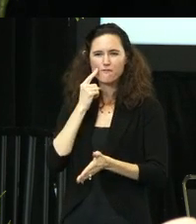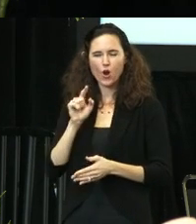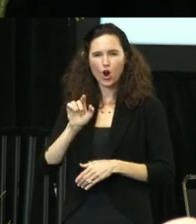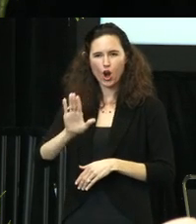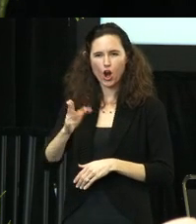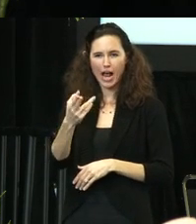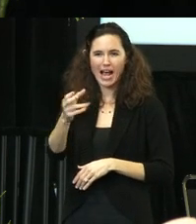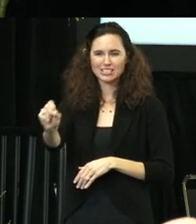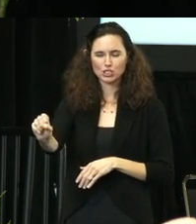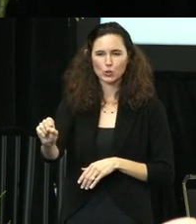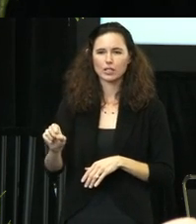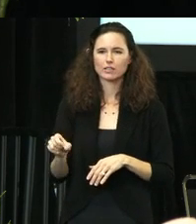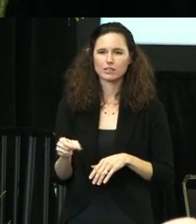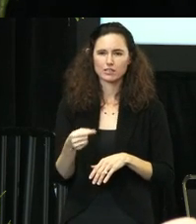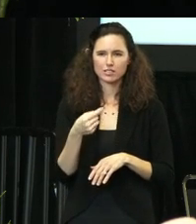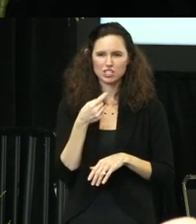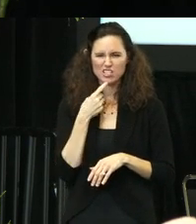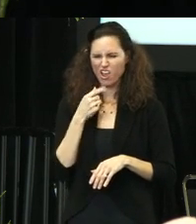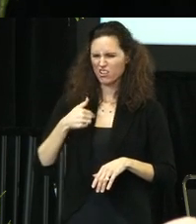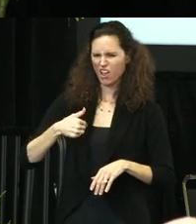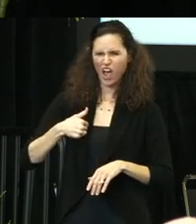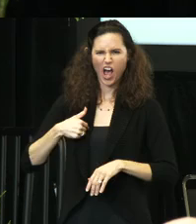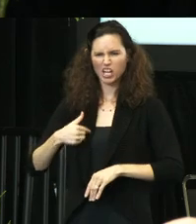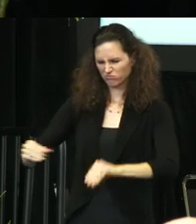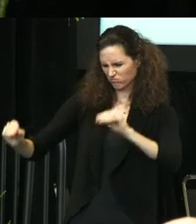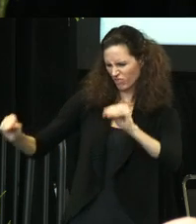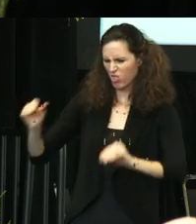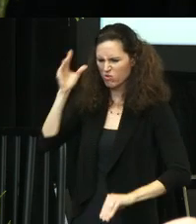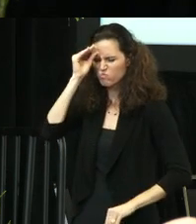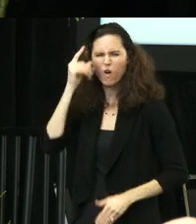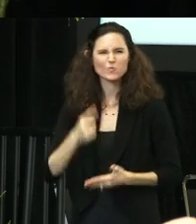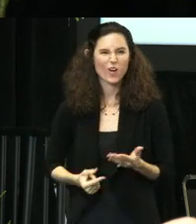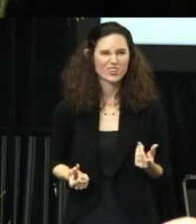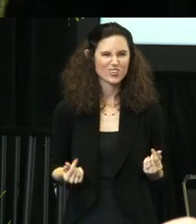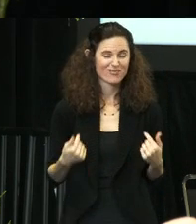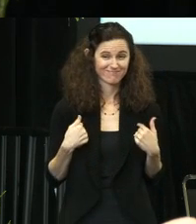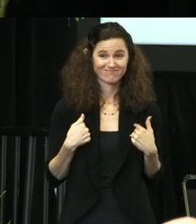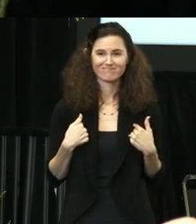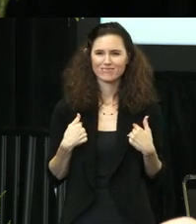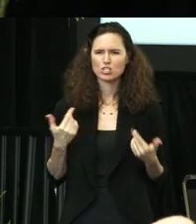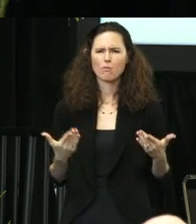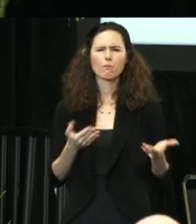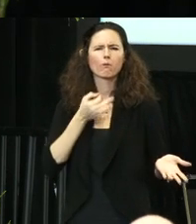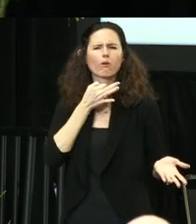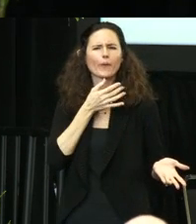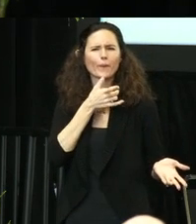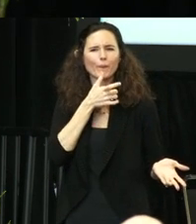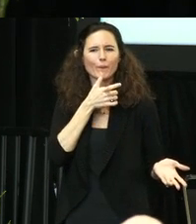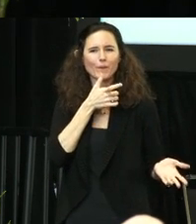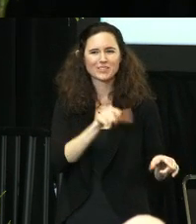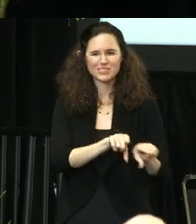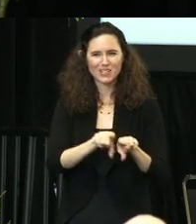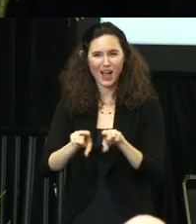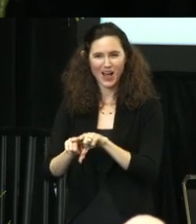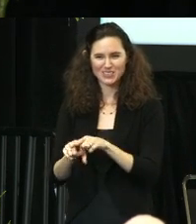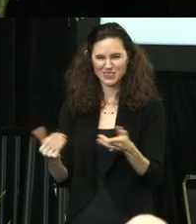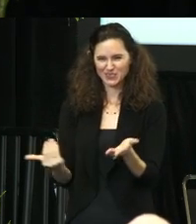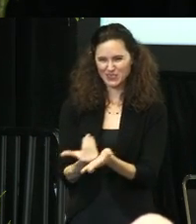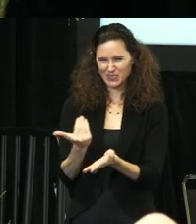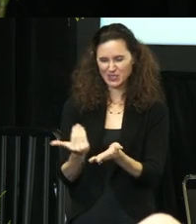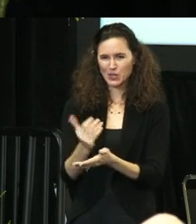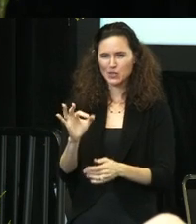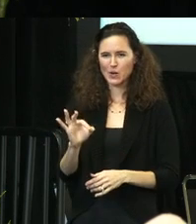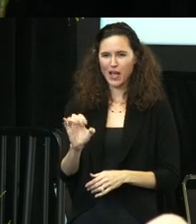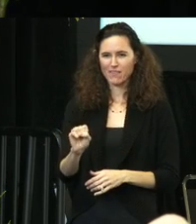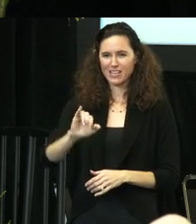As she put it, she whipped the boys into shape. And so you might be wondering who this is. She's also new to FSCJ,